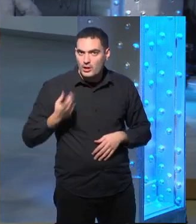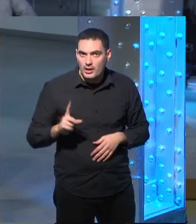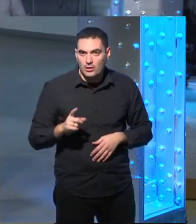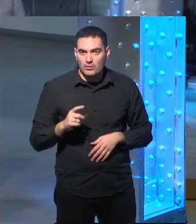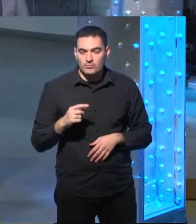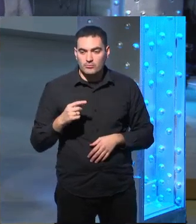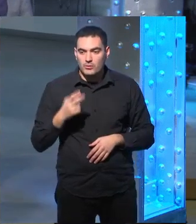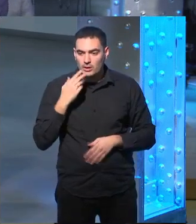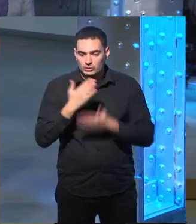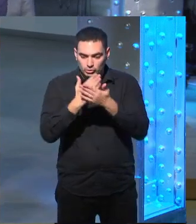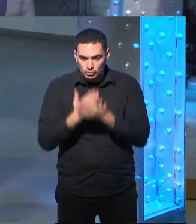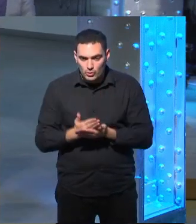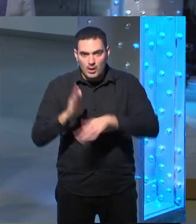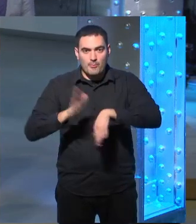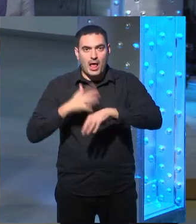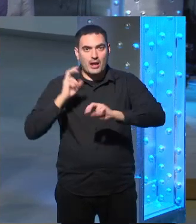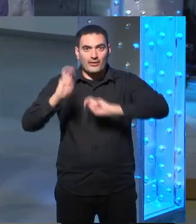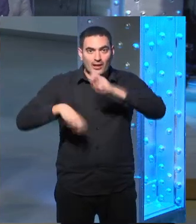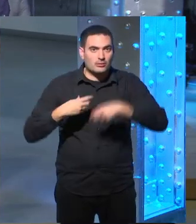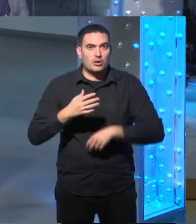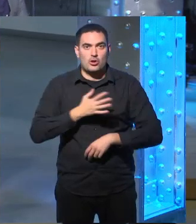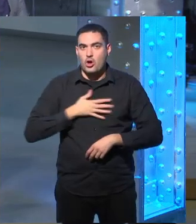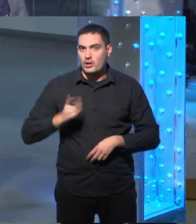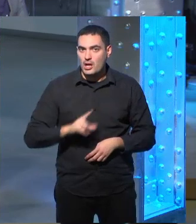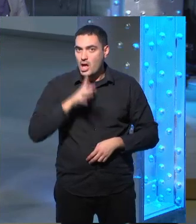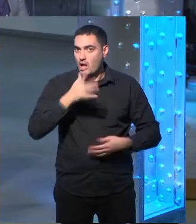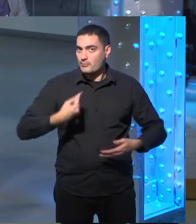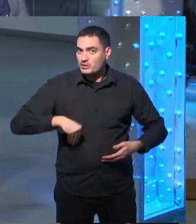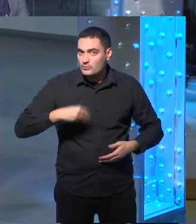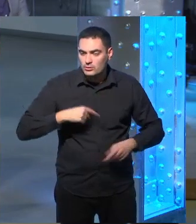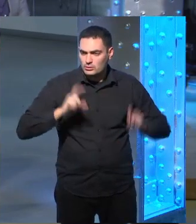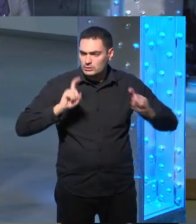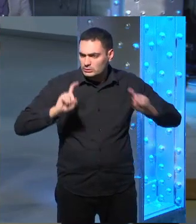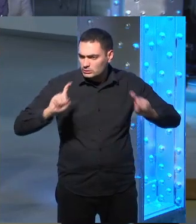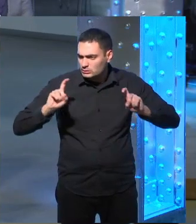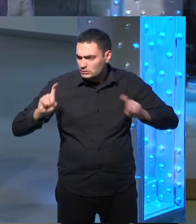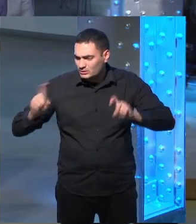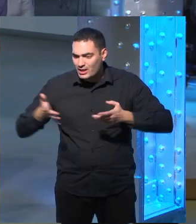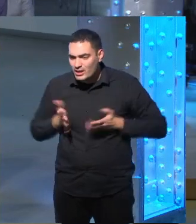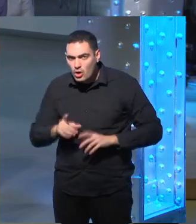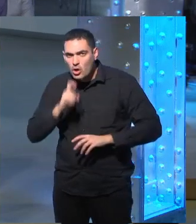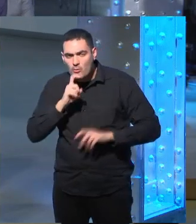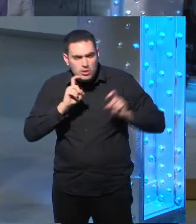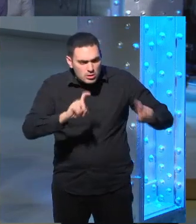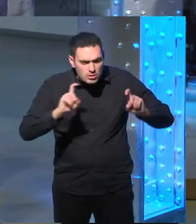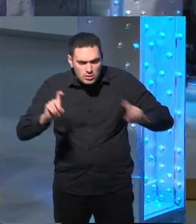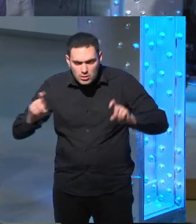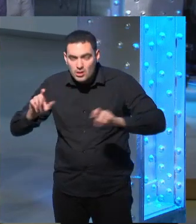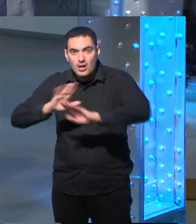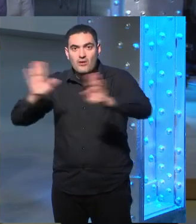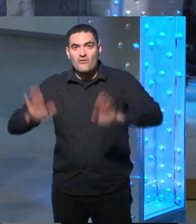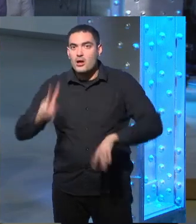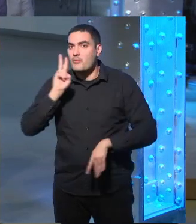are rejecting this training. They do not want to recycle their skills. So we are criticizing the way we are